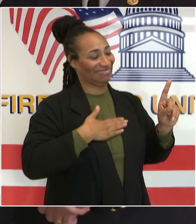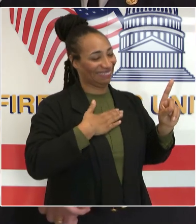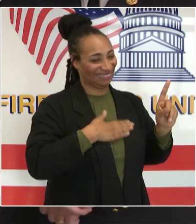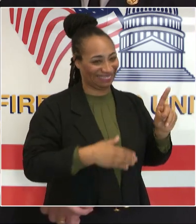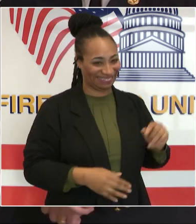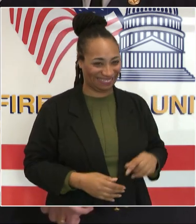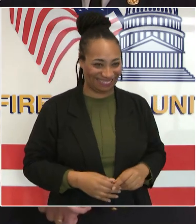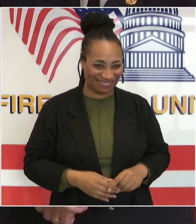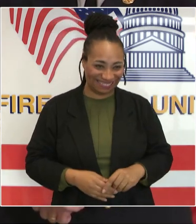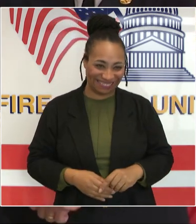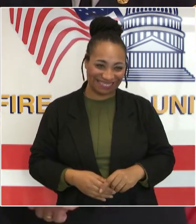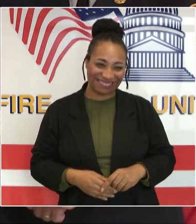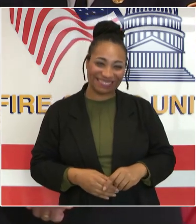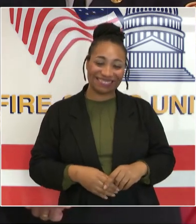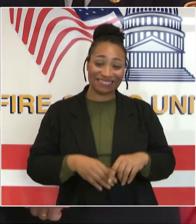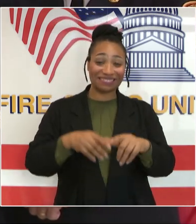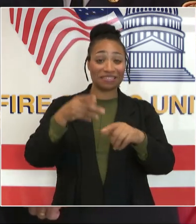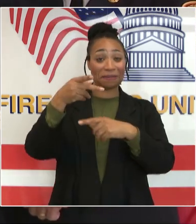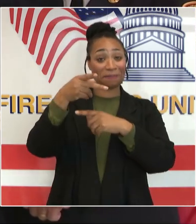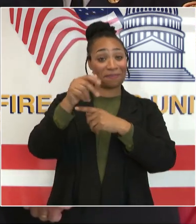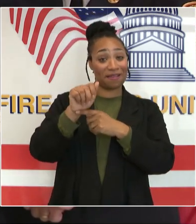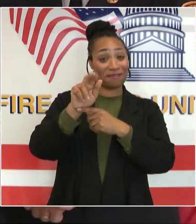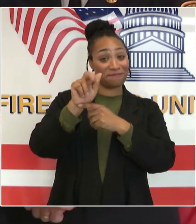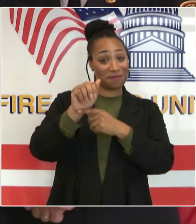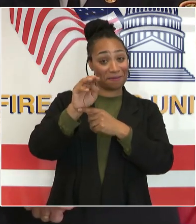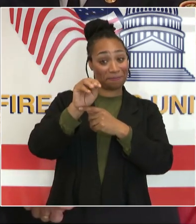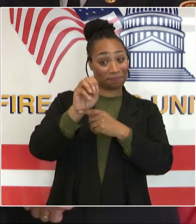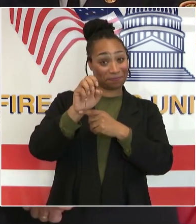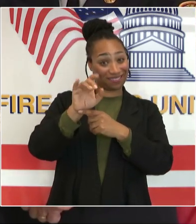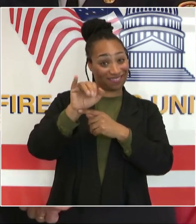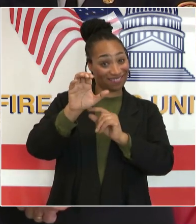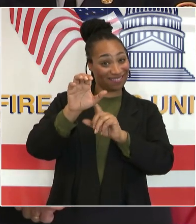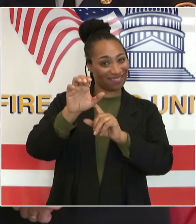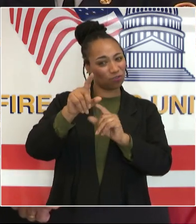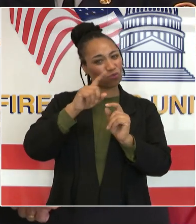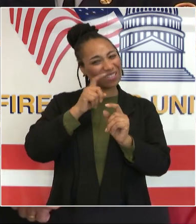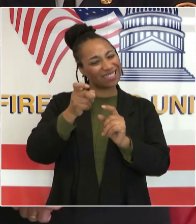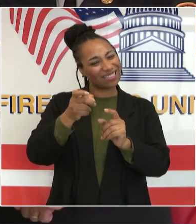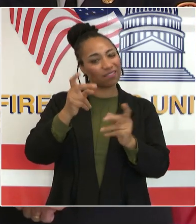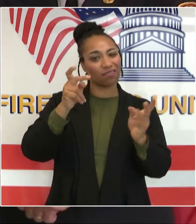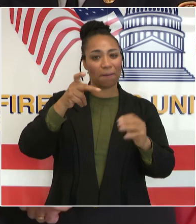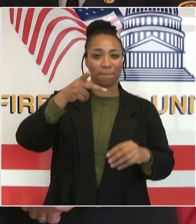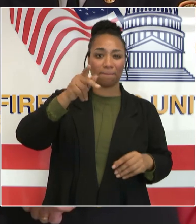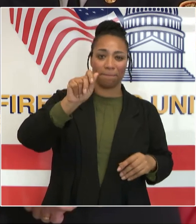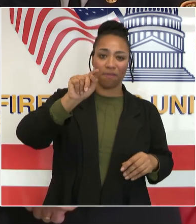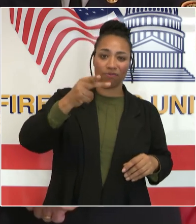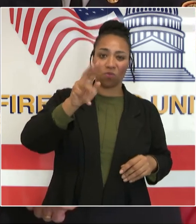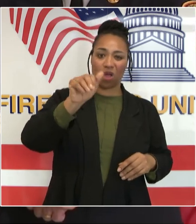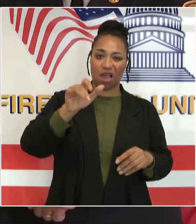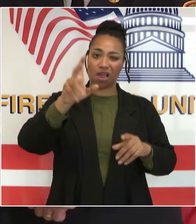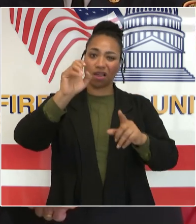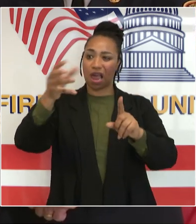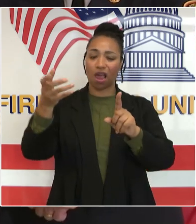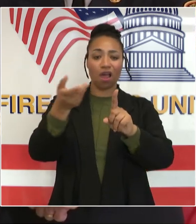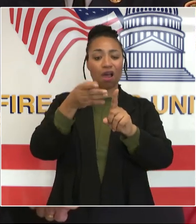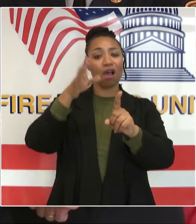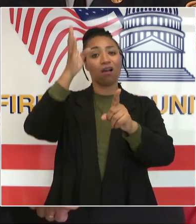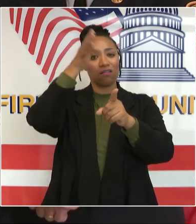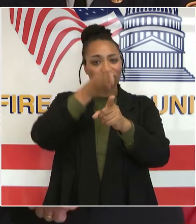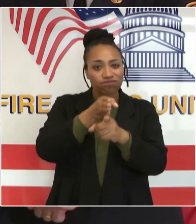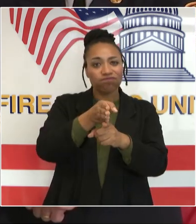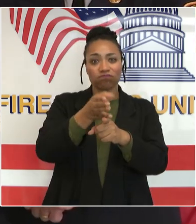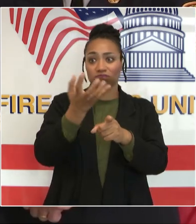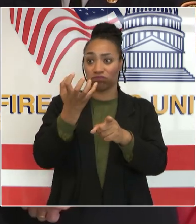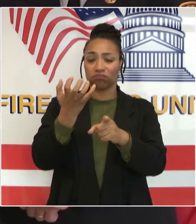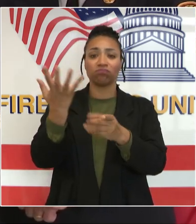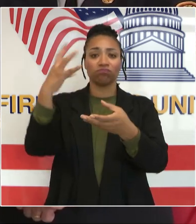is a pathway to enhancing emergency medical services in the district, a pathway for EMTs to advance to the next